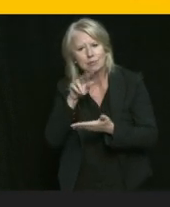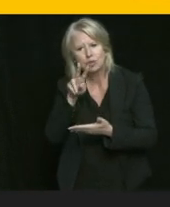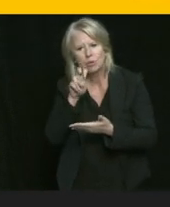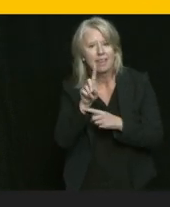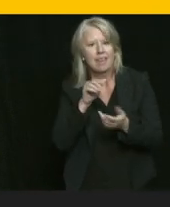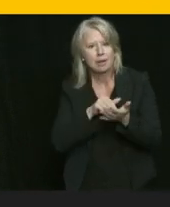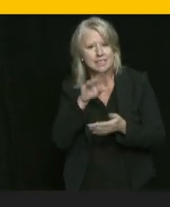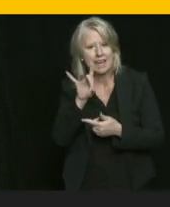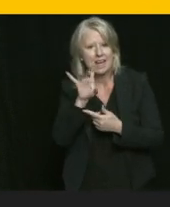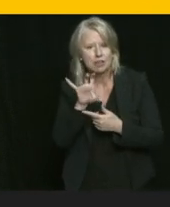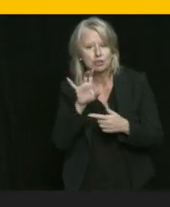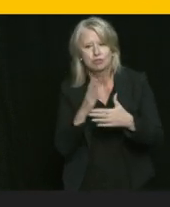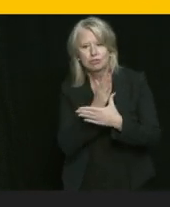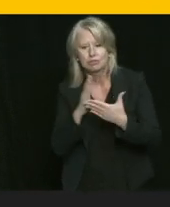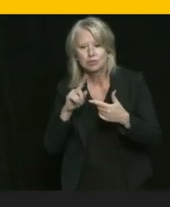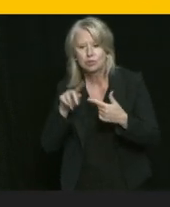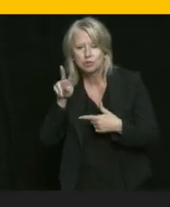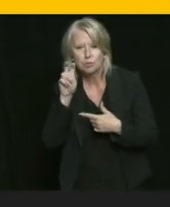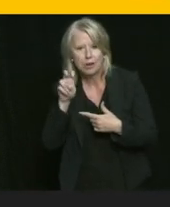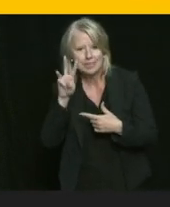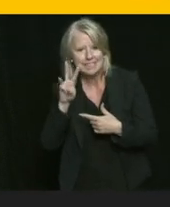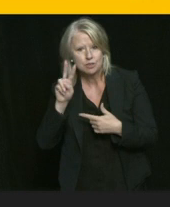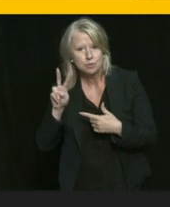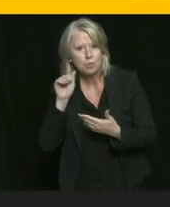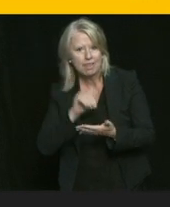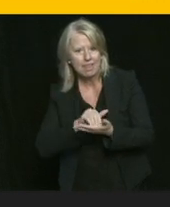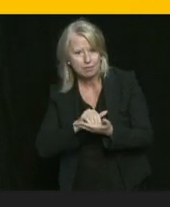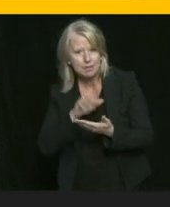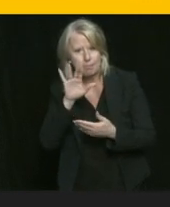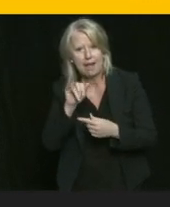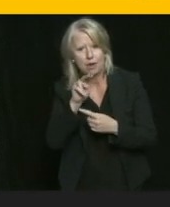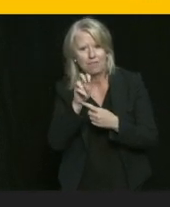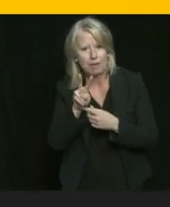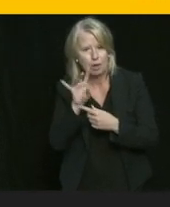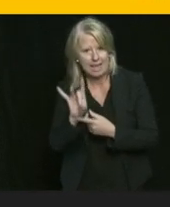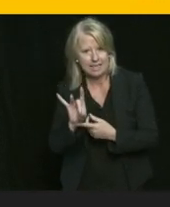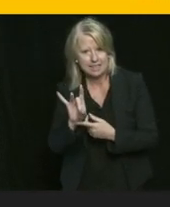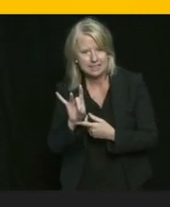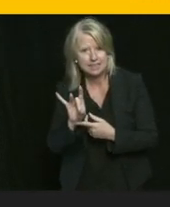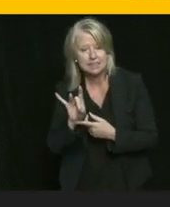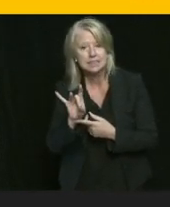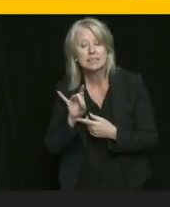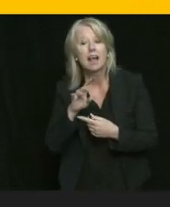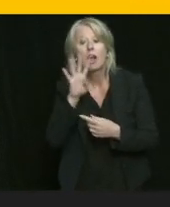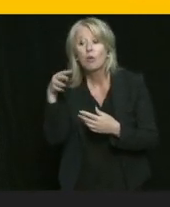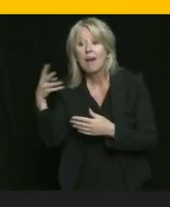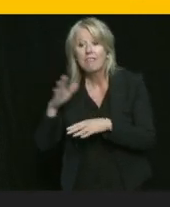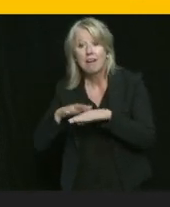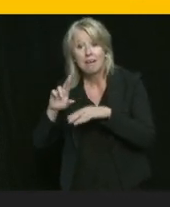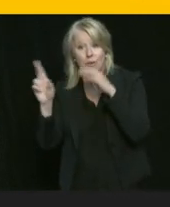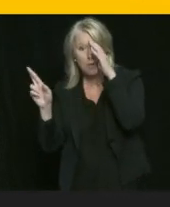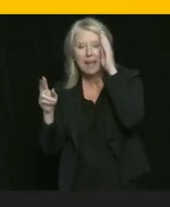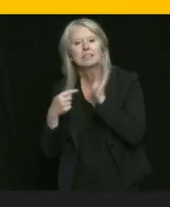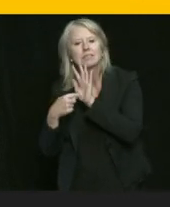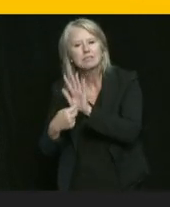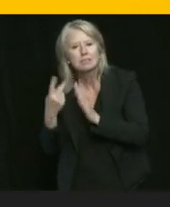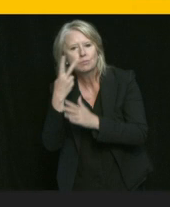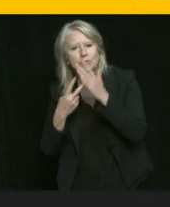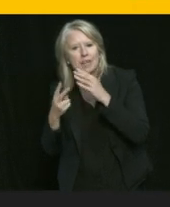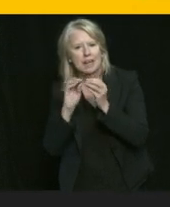10,285 to 262,000 by November the 8th. The graph on the right shows the predicted number of